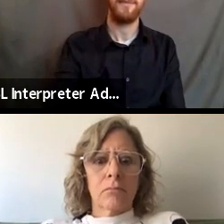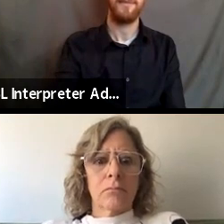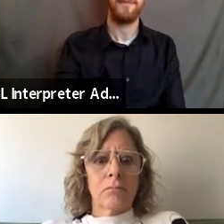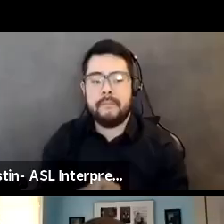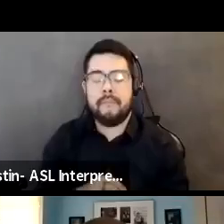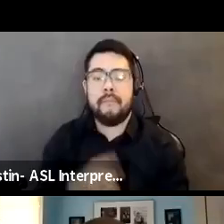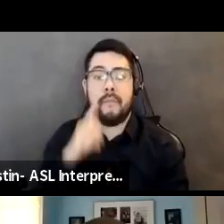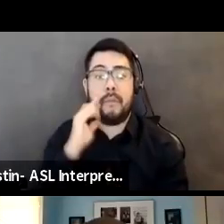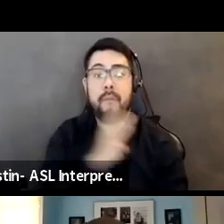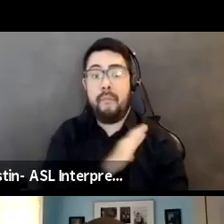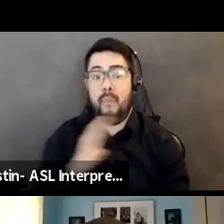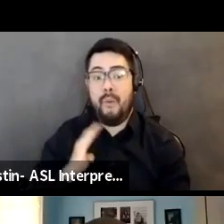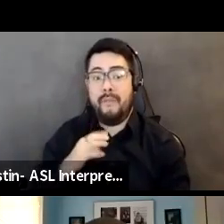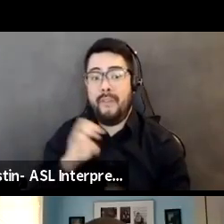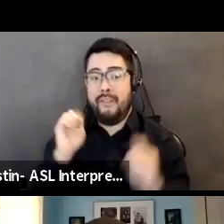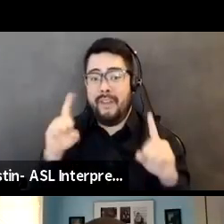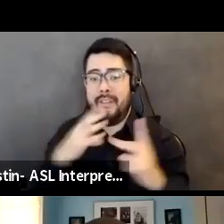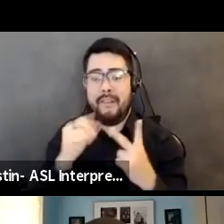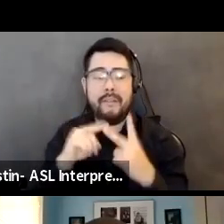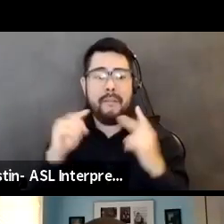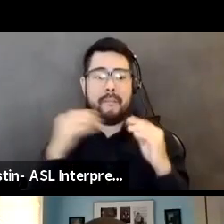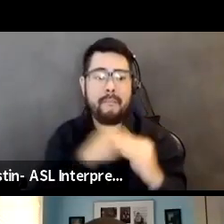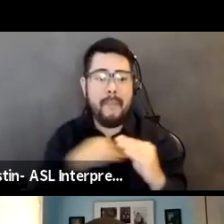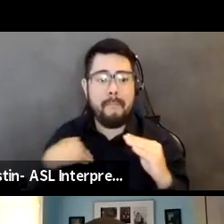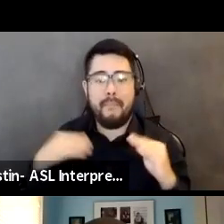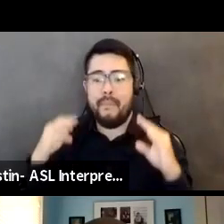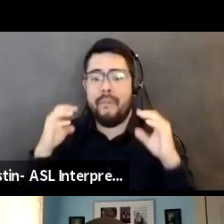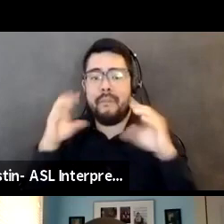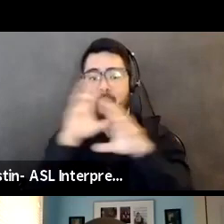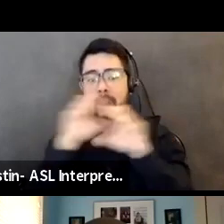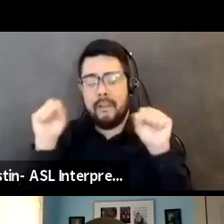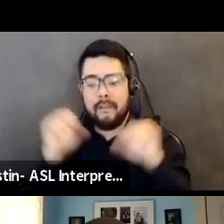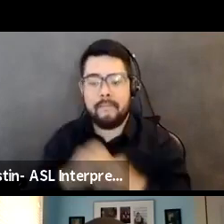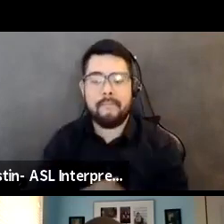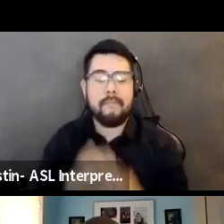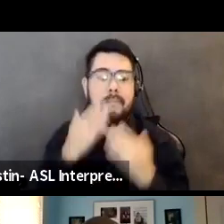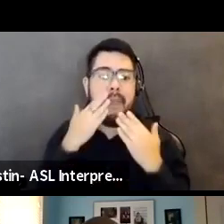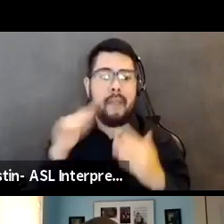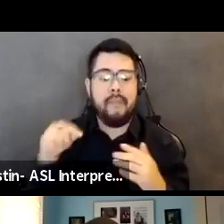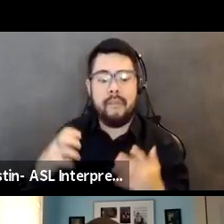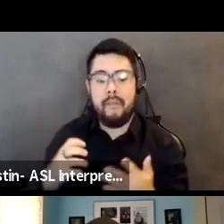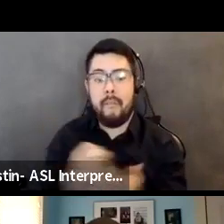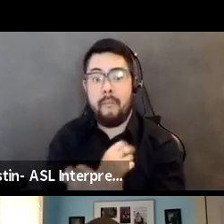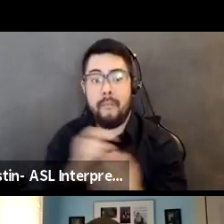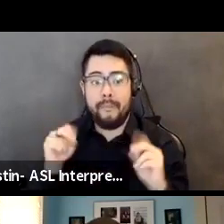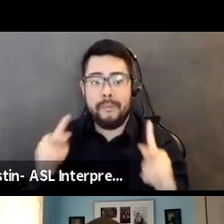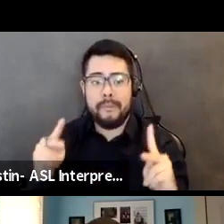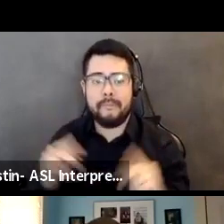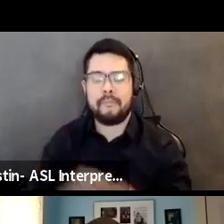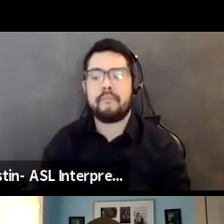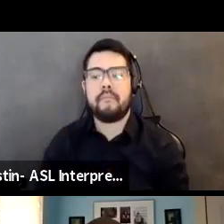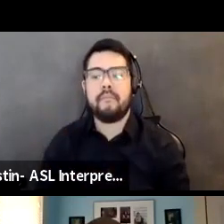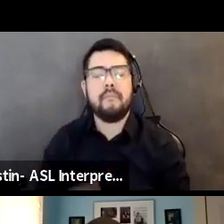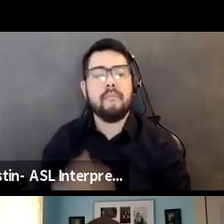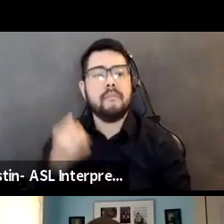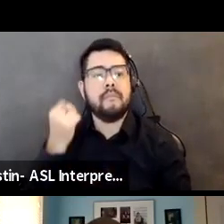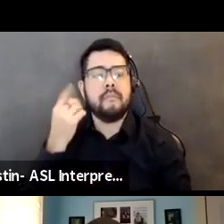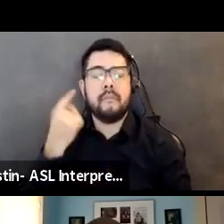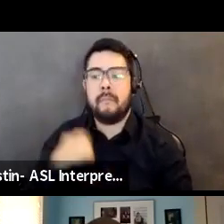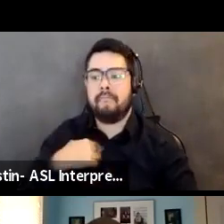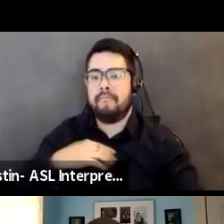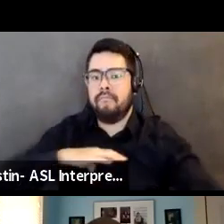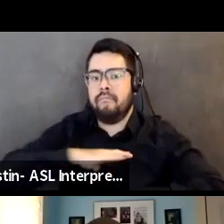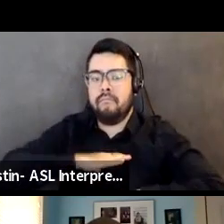education i thank you for allowing me this time to speak um you know i i'm very pleased with the